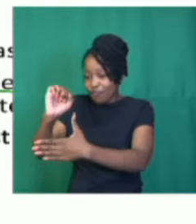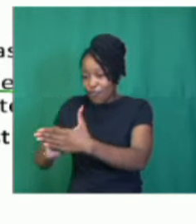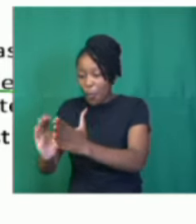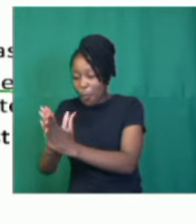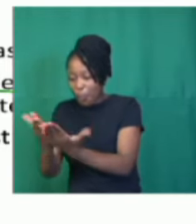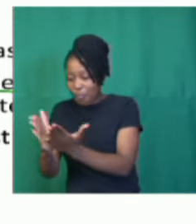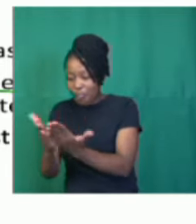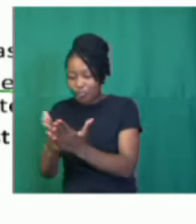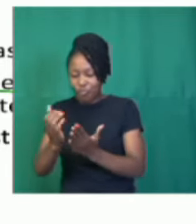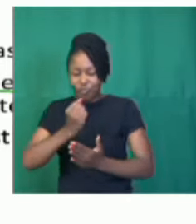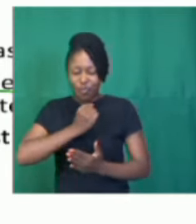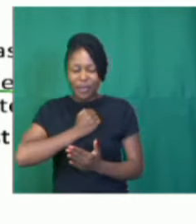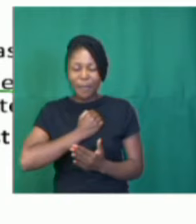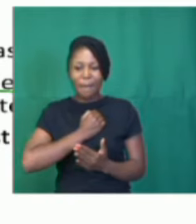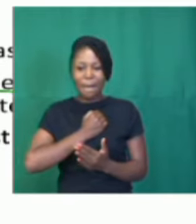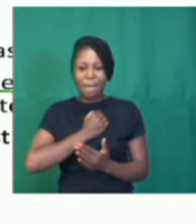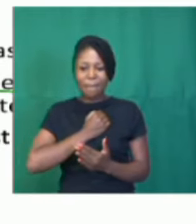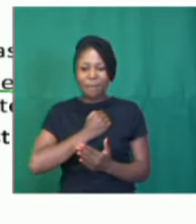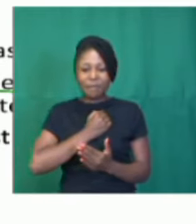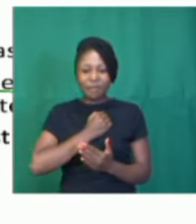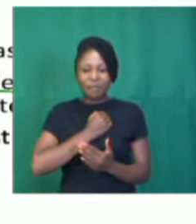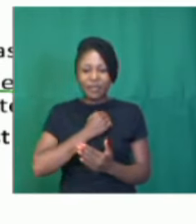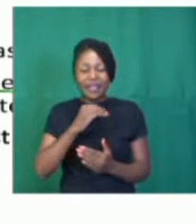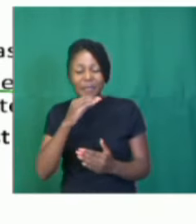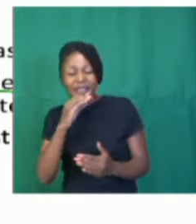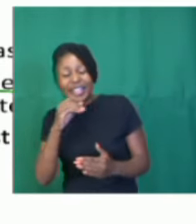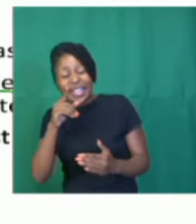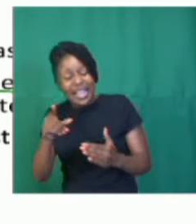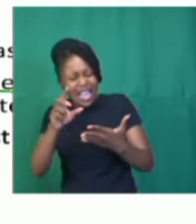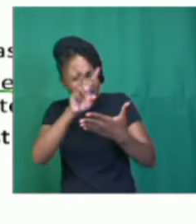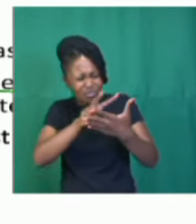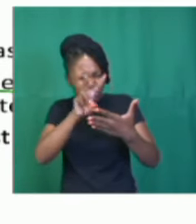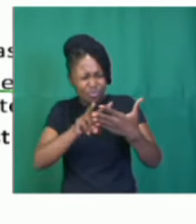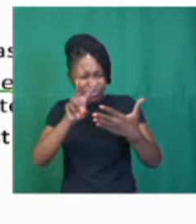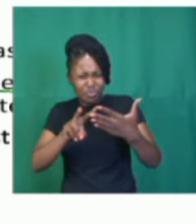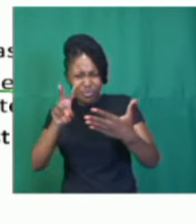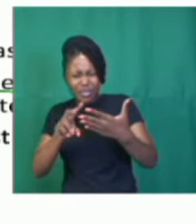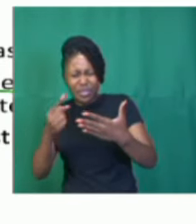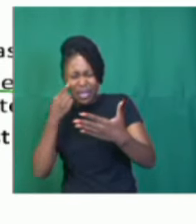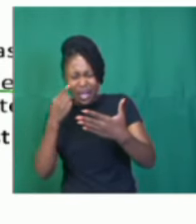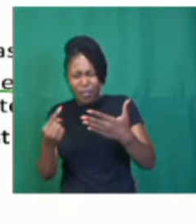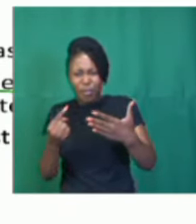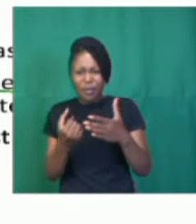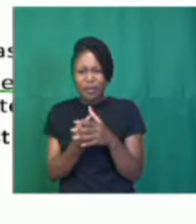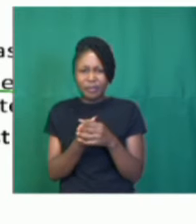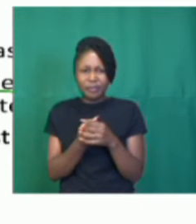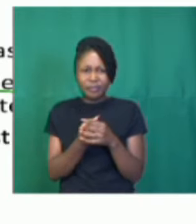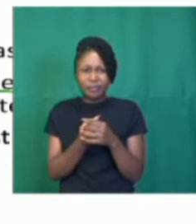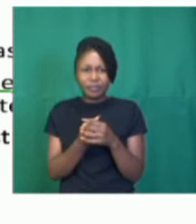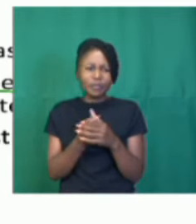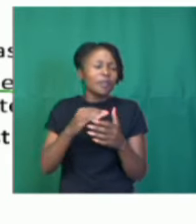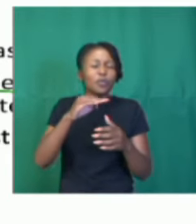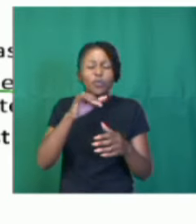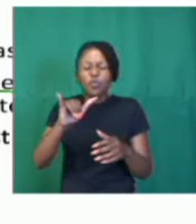I have a text that I have taken from our book, and this text is actually looking into a text that we